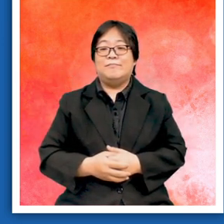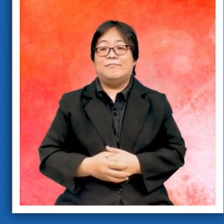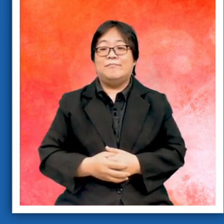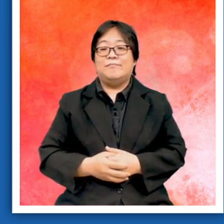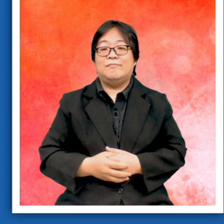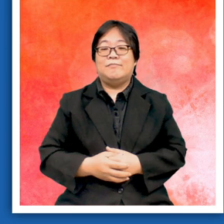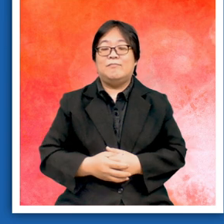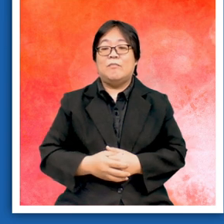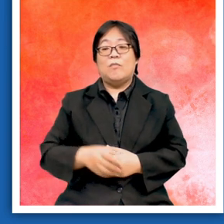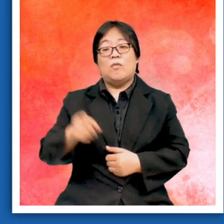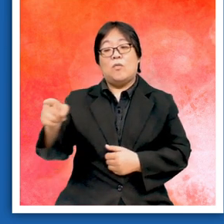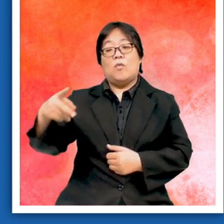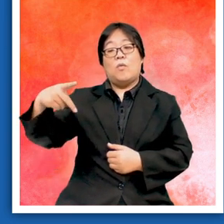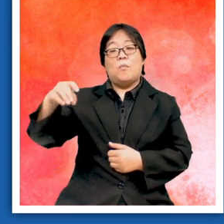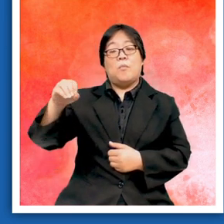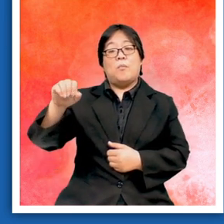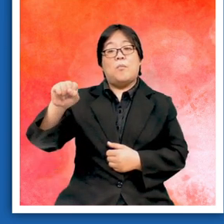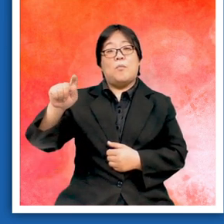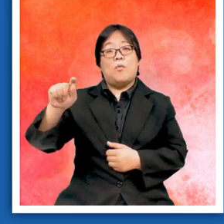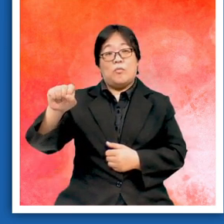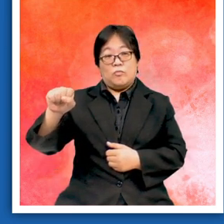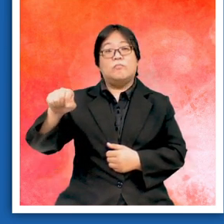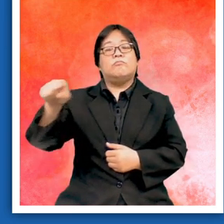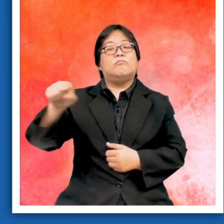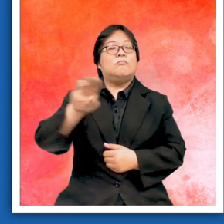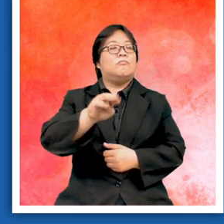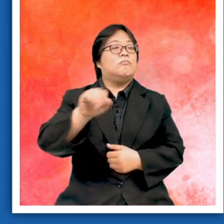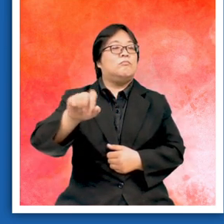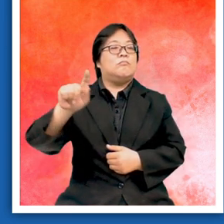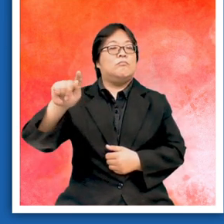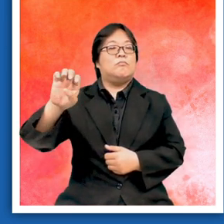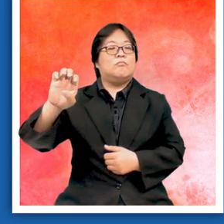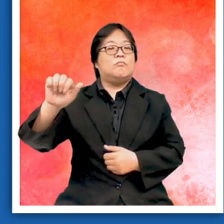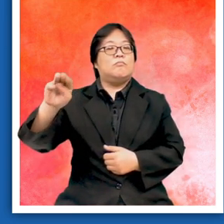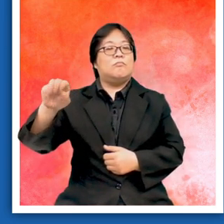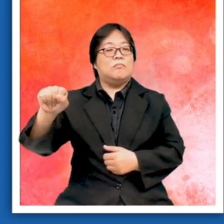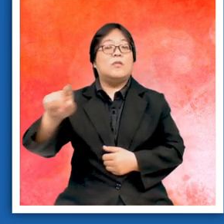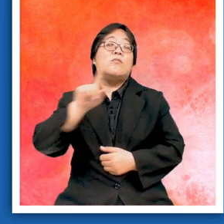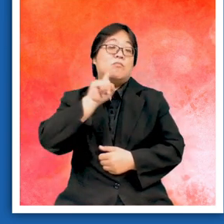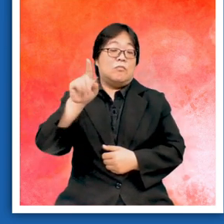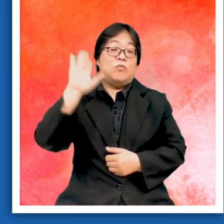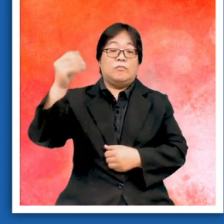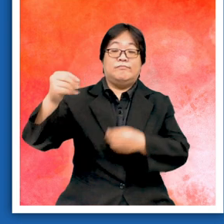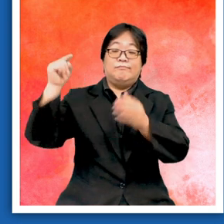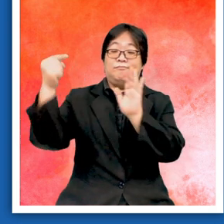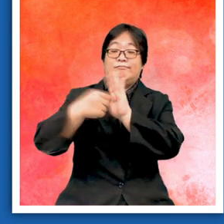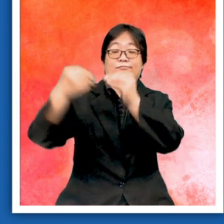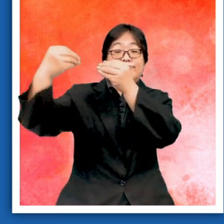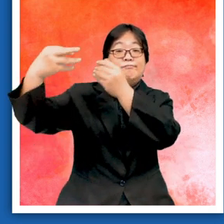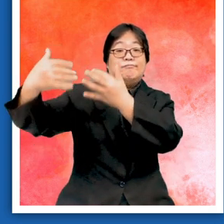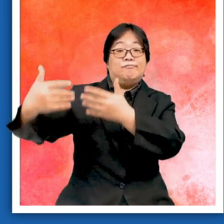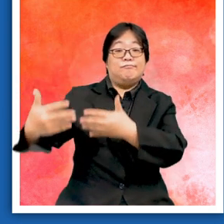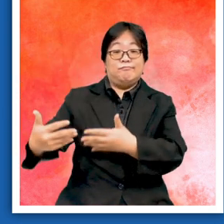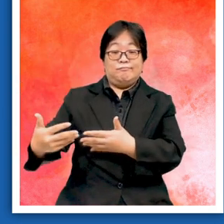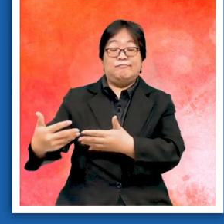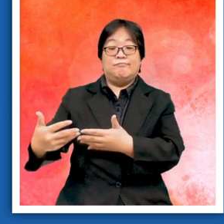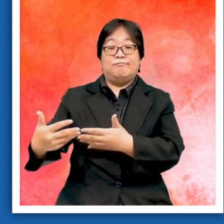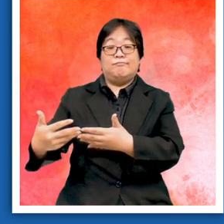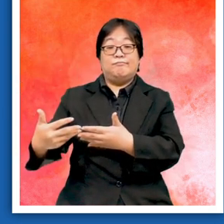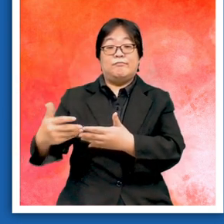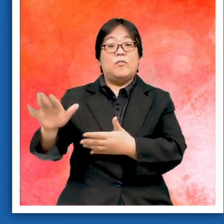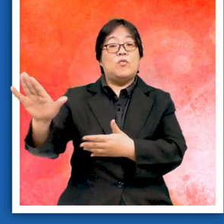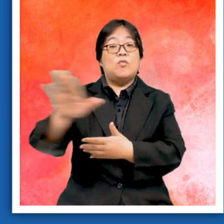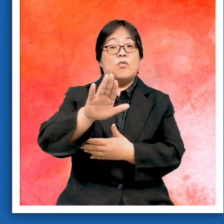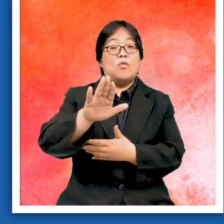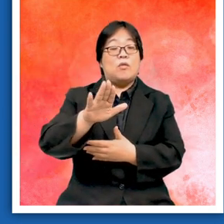The post in Microsoft Teams will actually appear in your